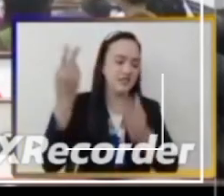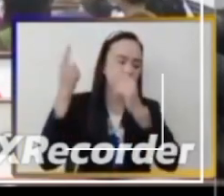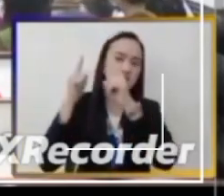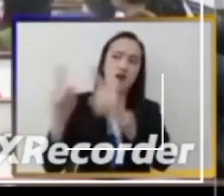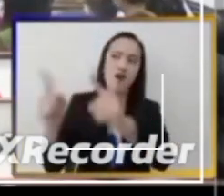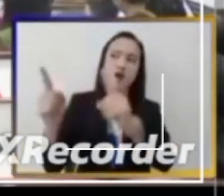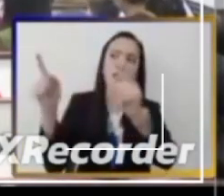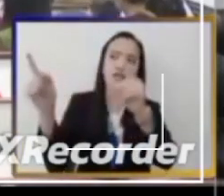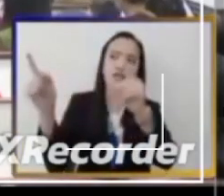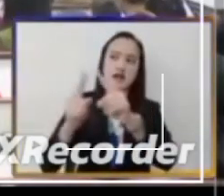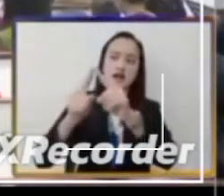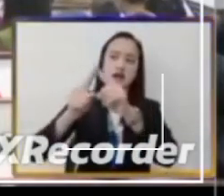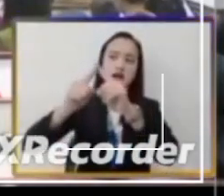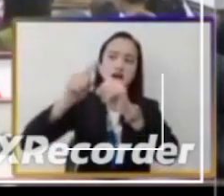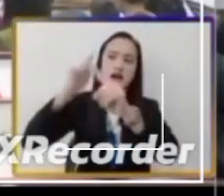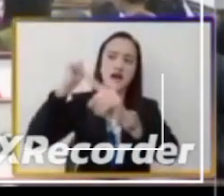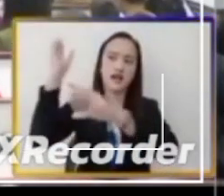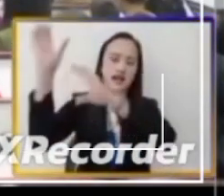Standing on.